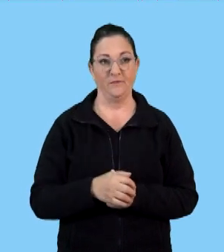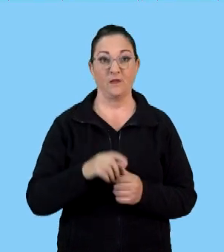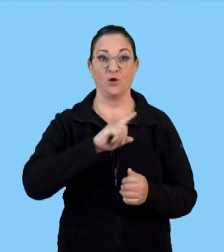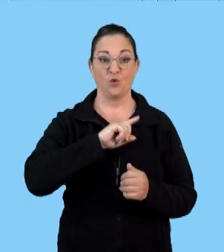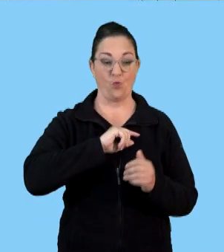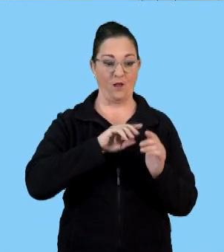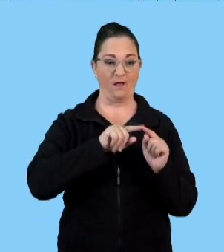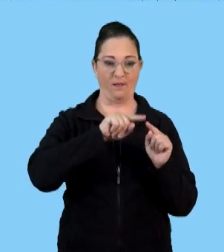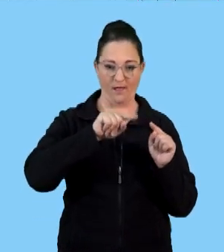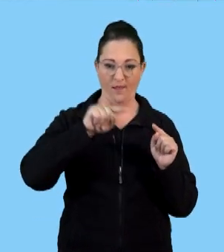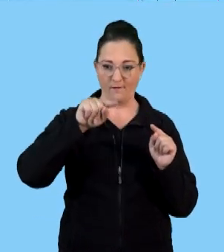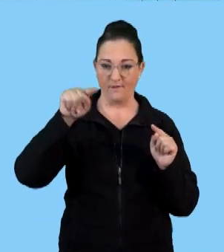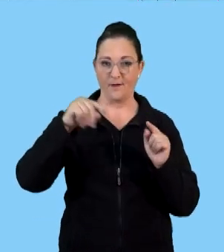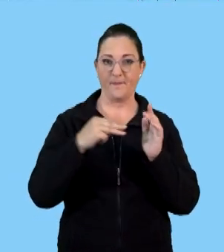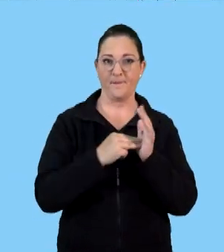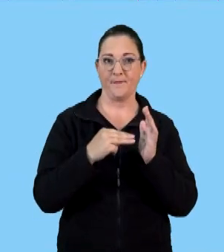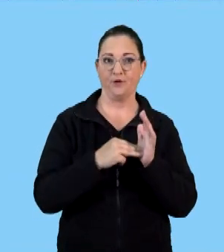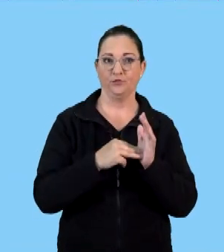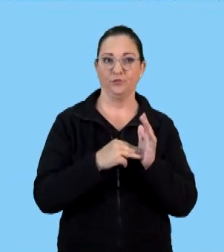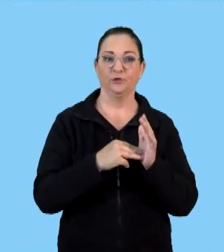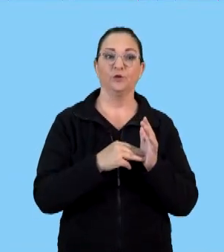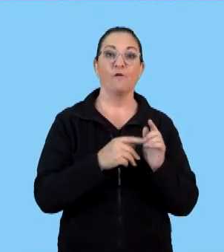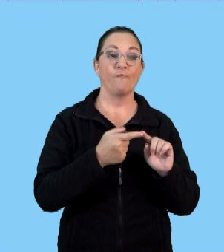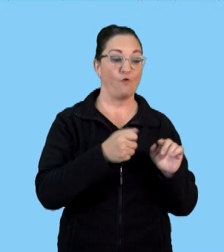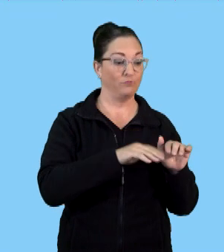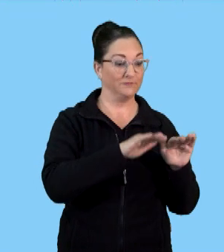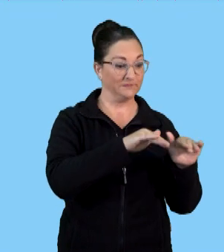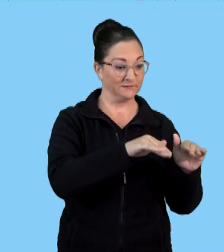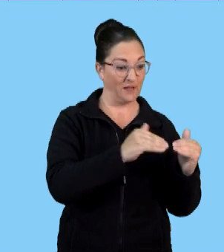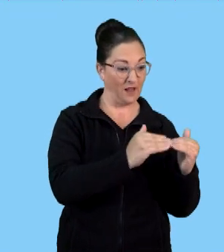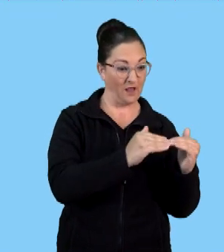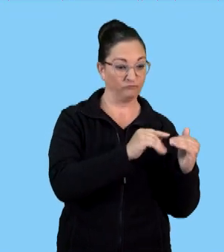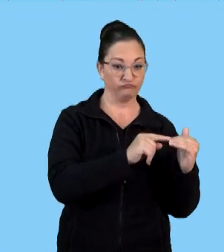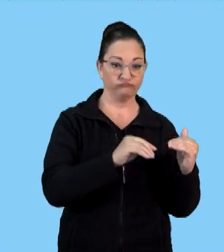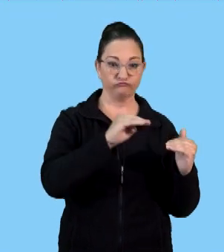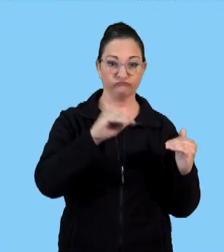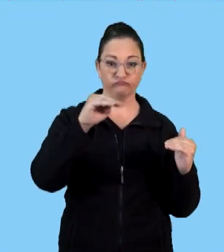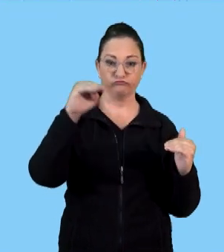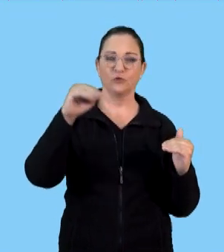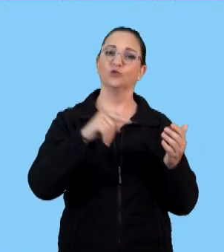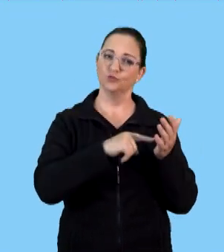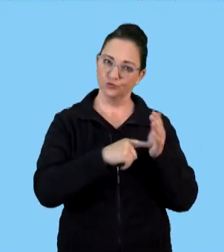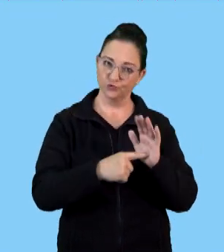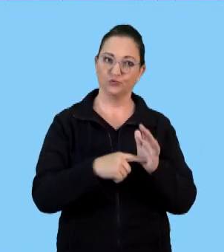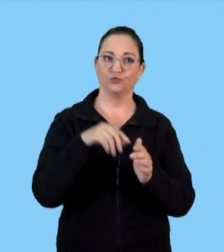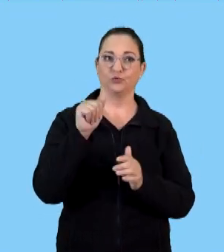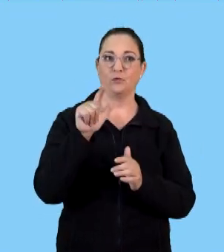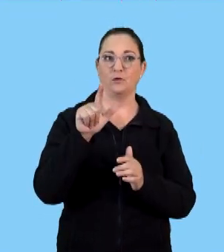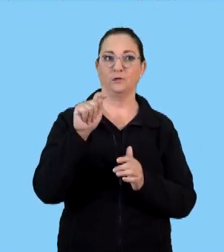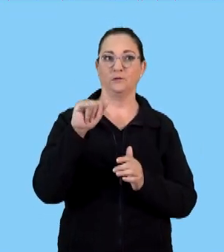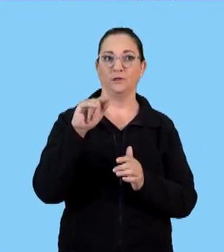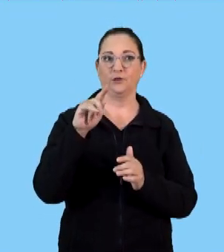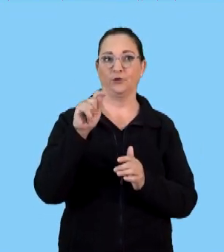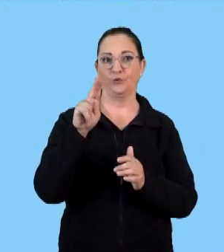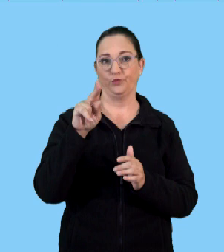that elevation maps represents the height above sea level or the altitude at different locations.